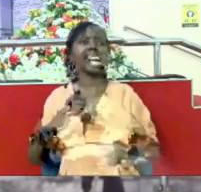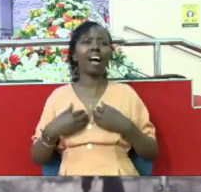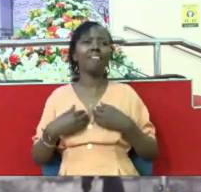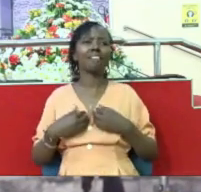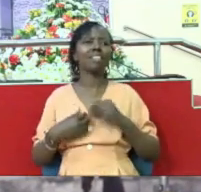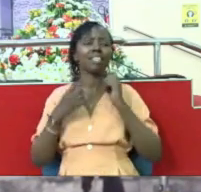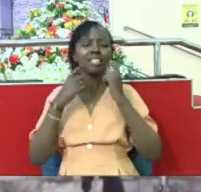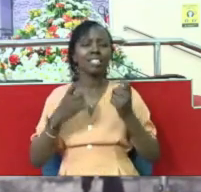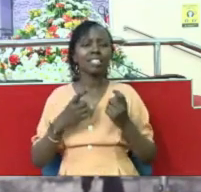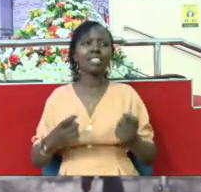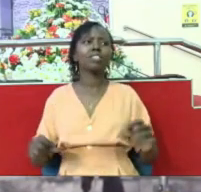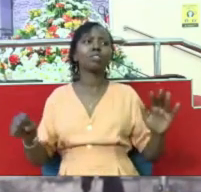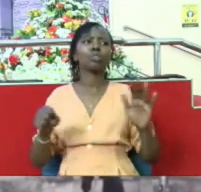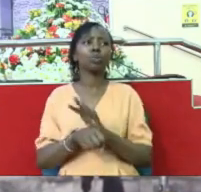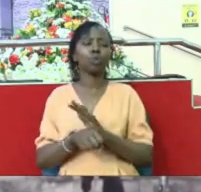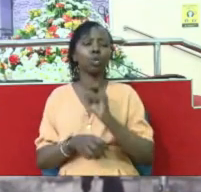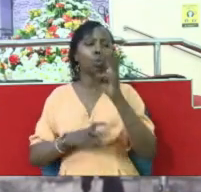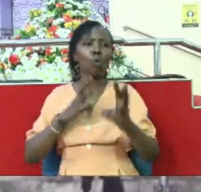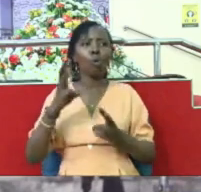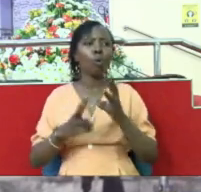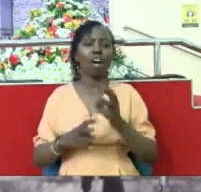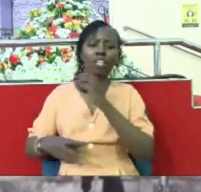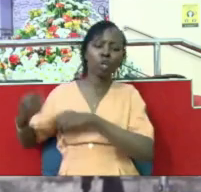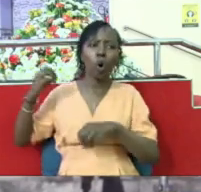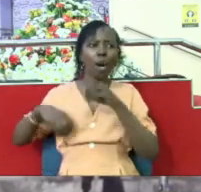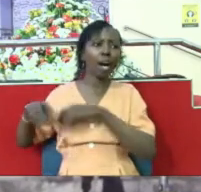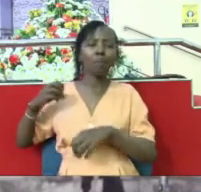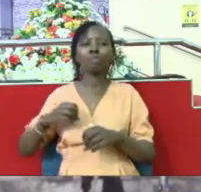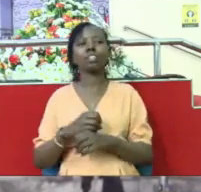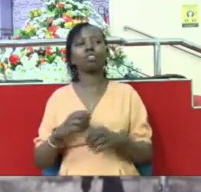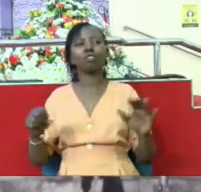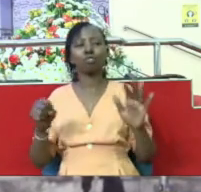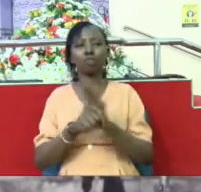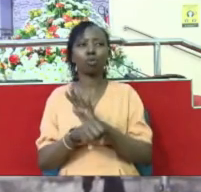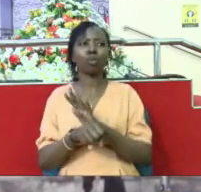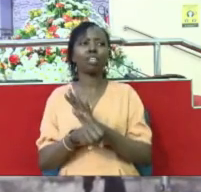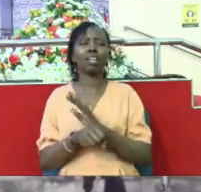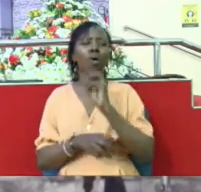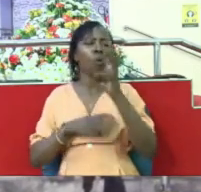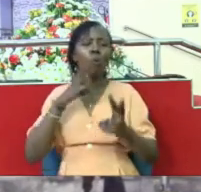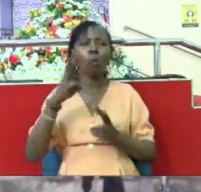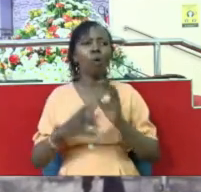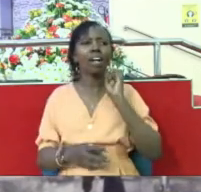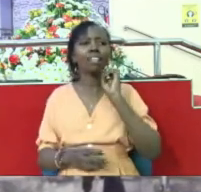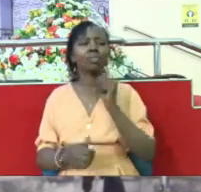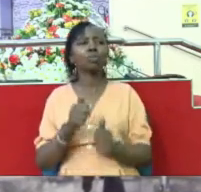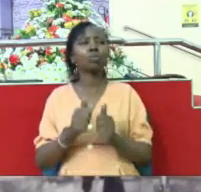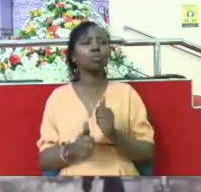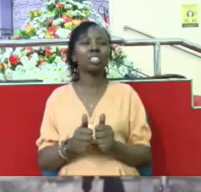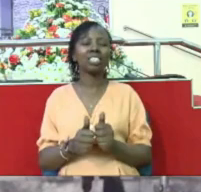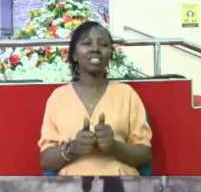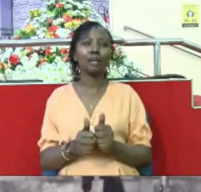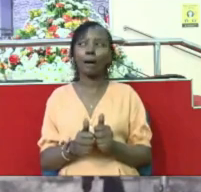The sinful world. The broken world. The rebellious world. He loved